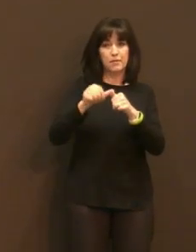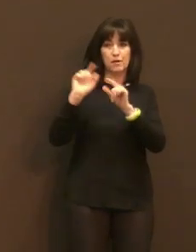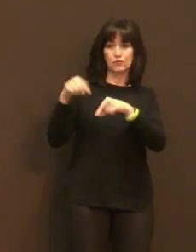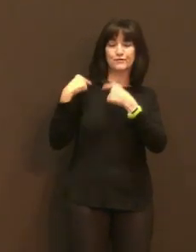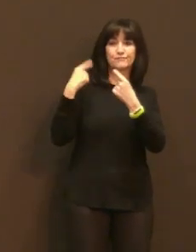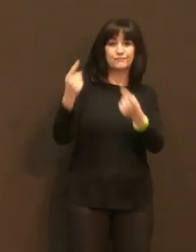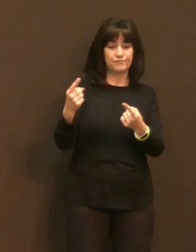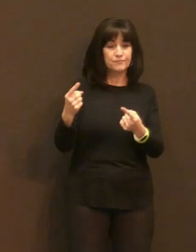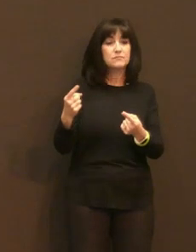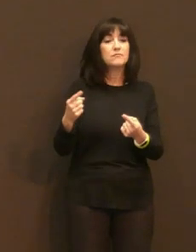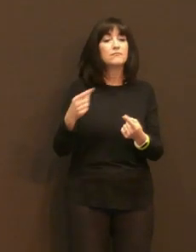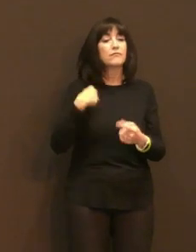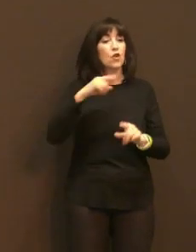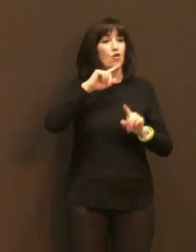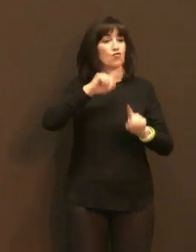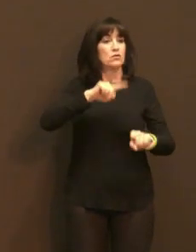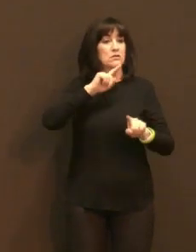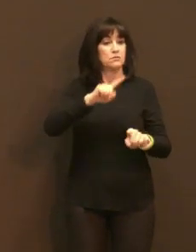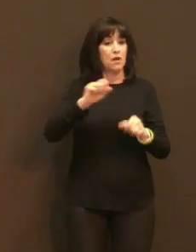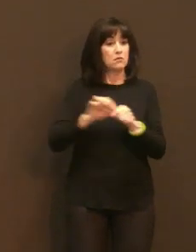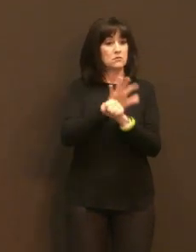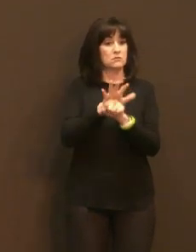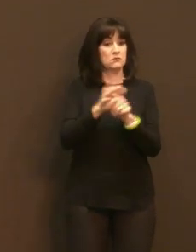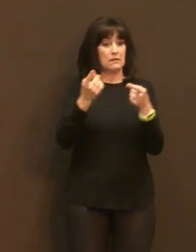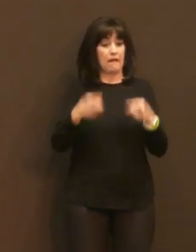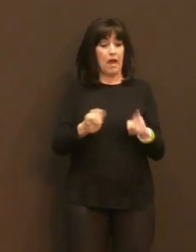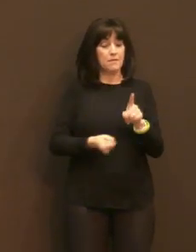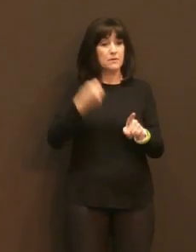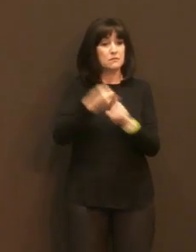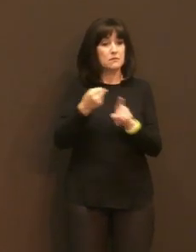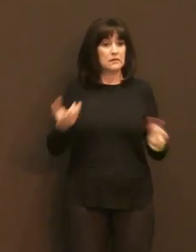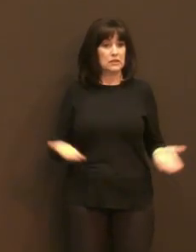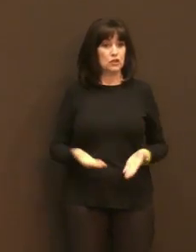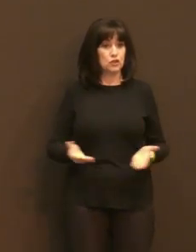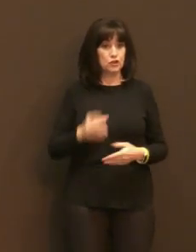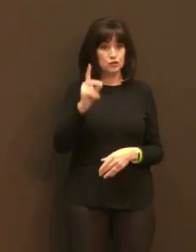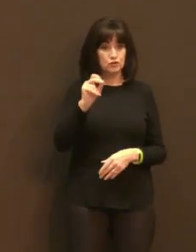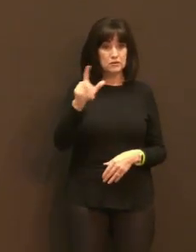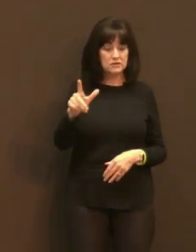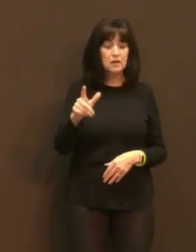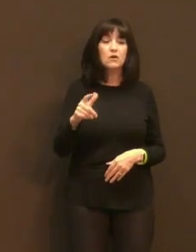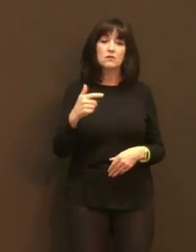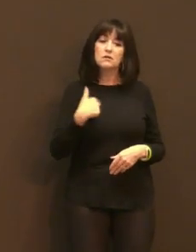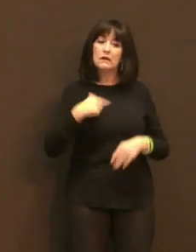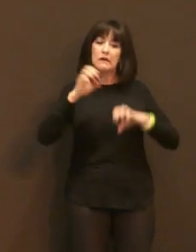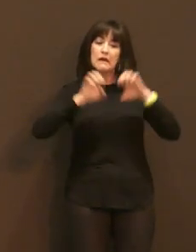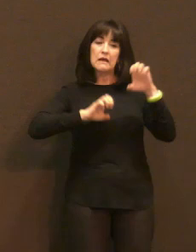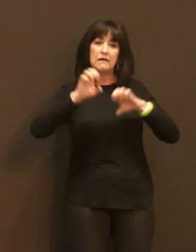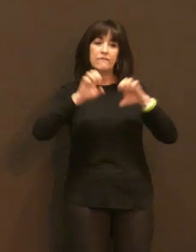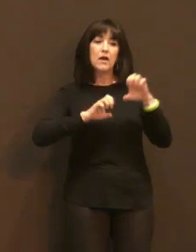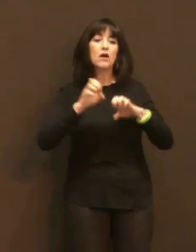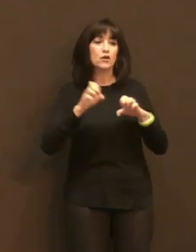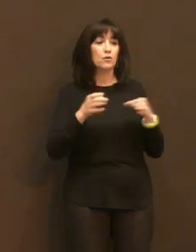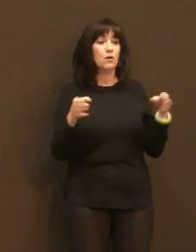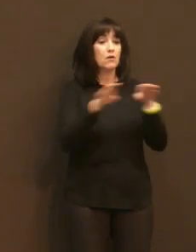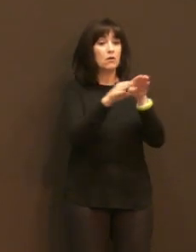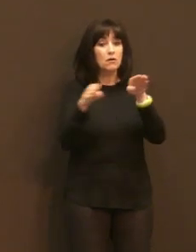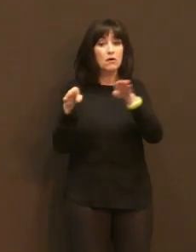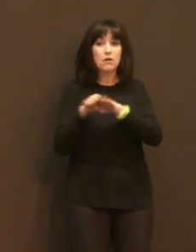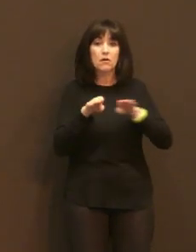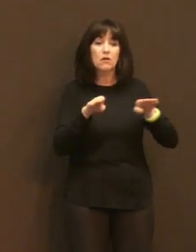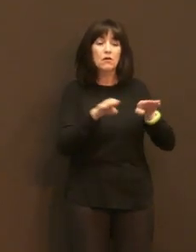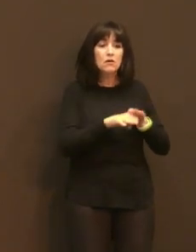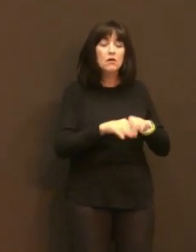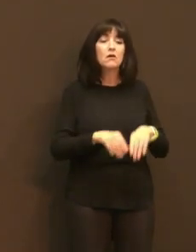our reaction and response to COVID-19 as we evaluate the timing of the shutdowns, the emergency